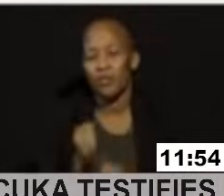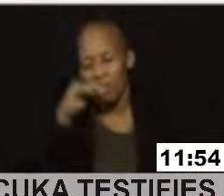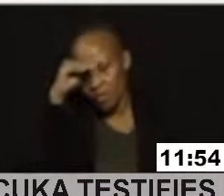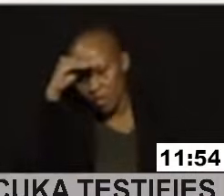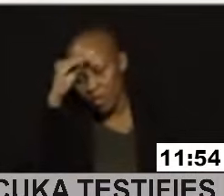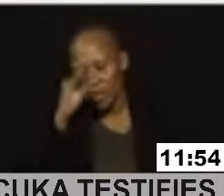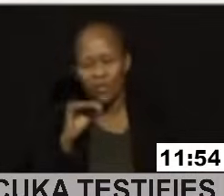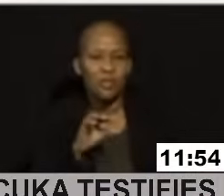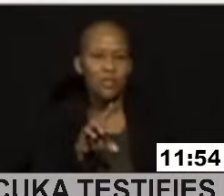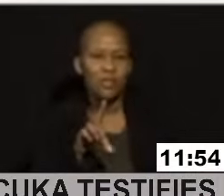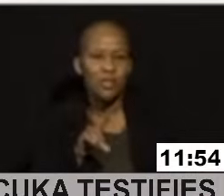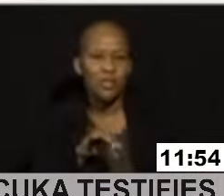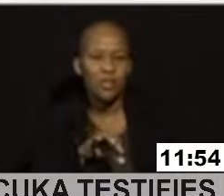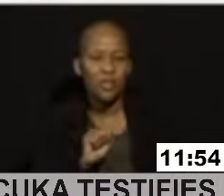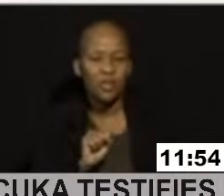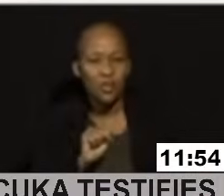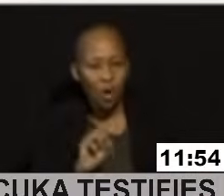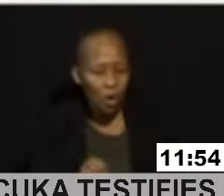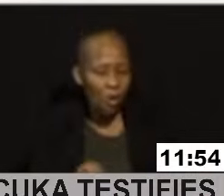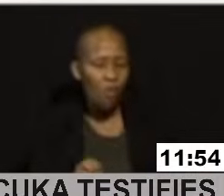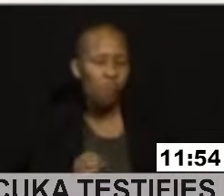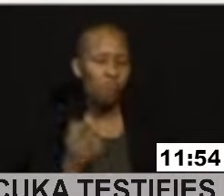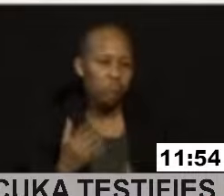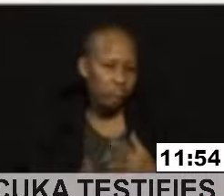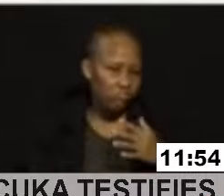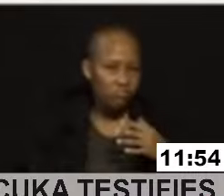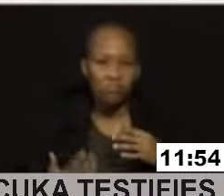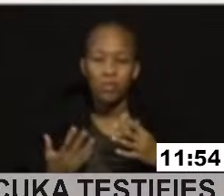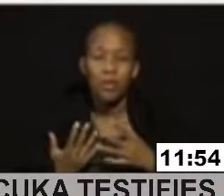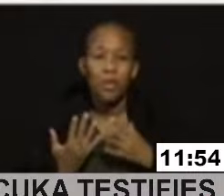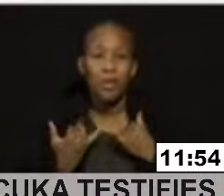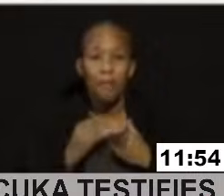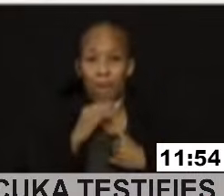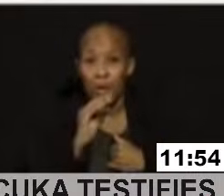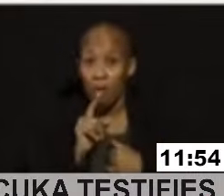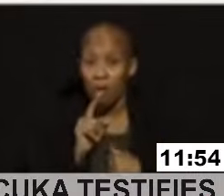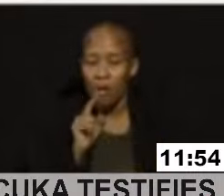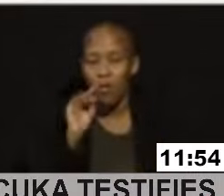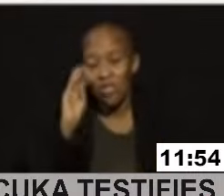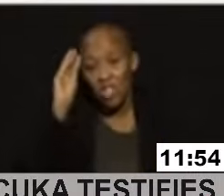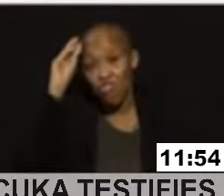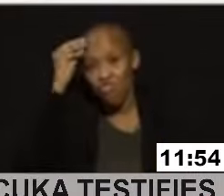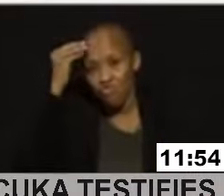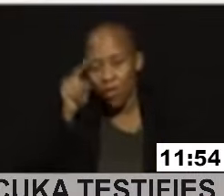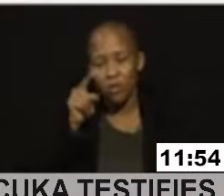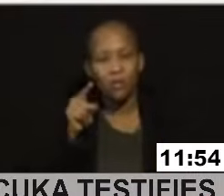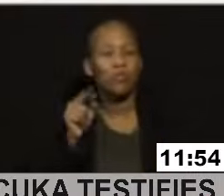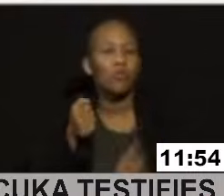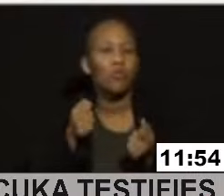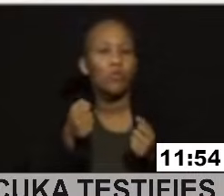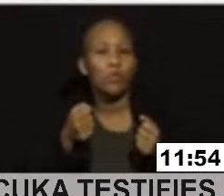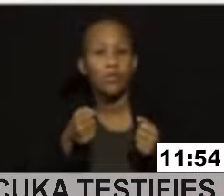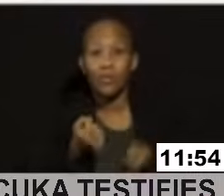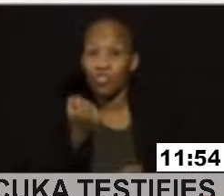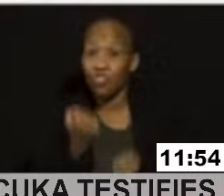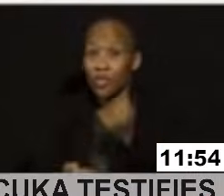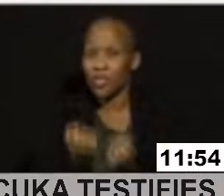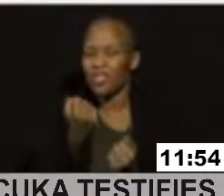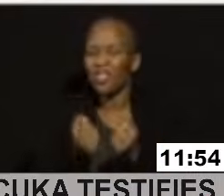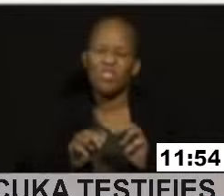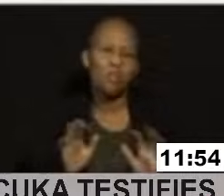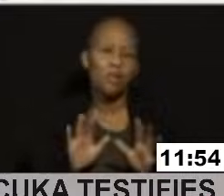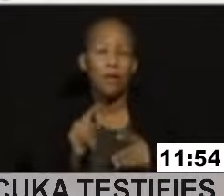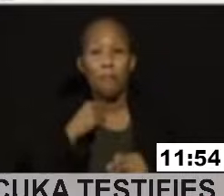from everybody. And so it was in the interest of justice that I made sure that